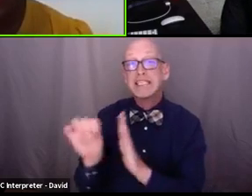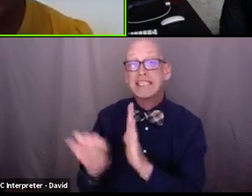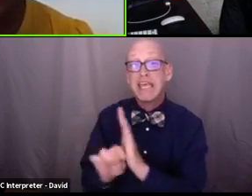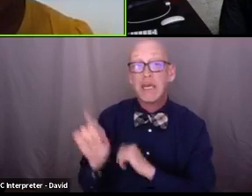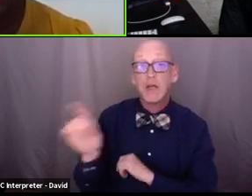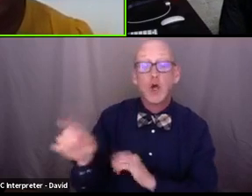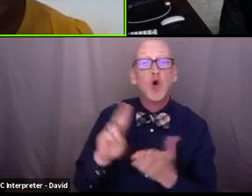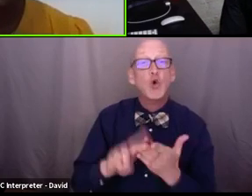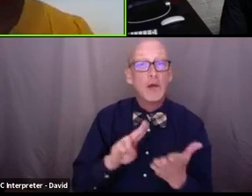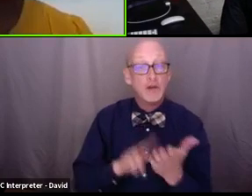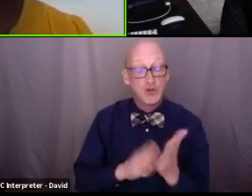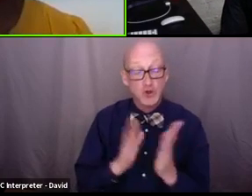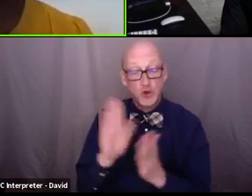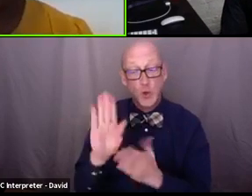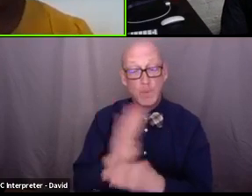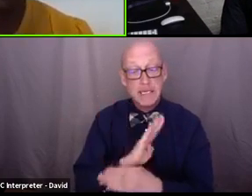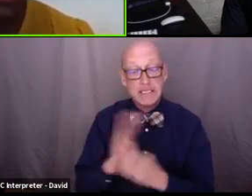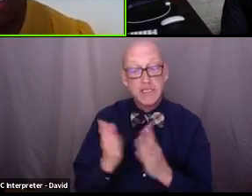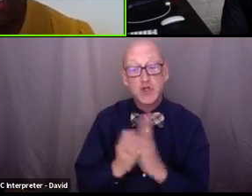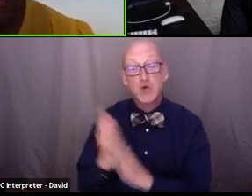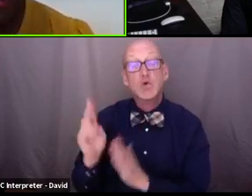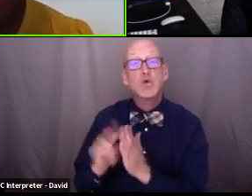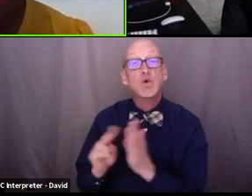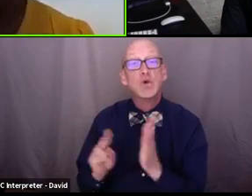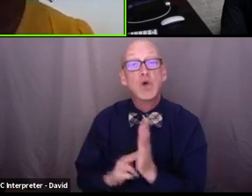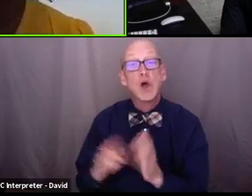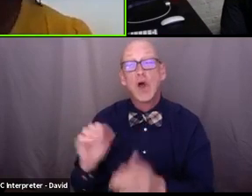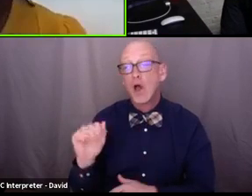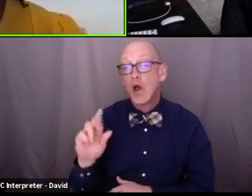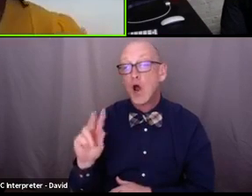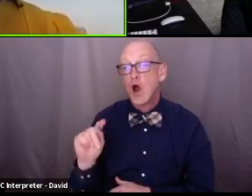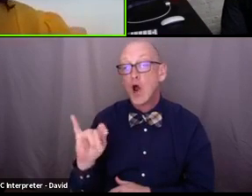Register your business through the state. You know, then you get your articles